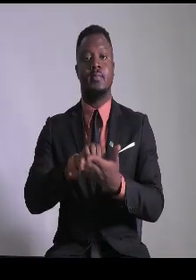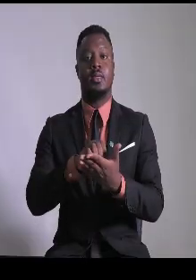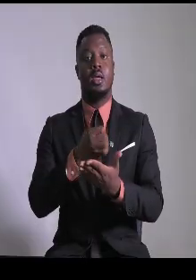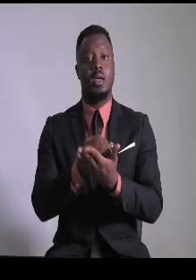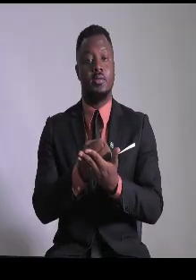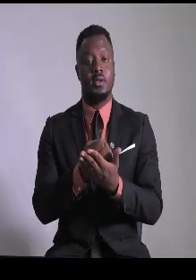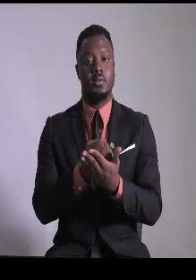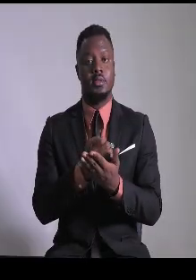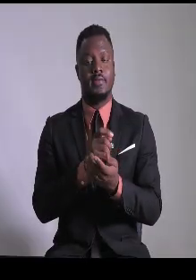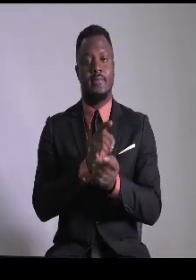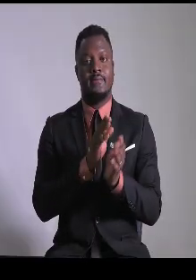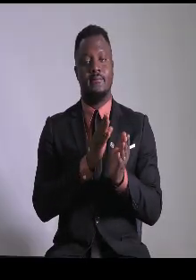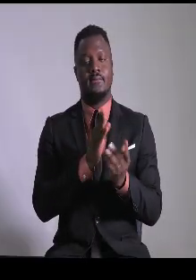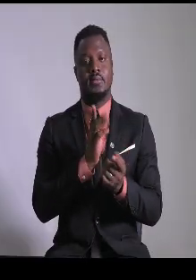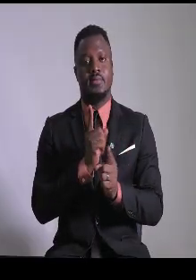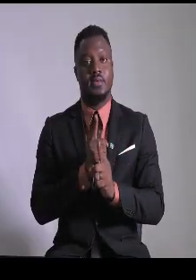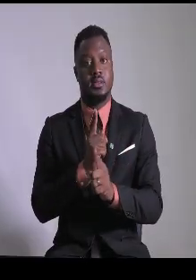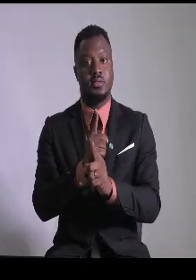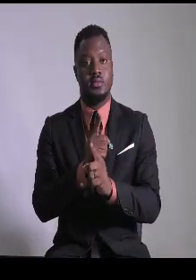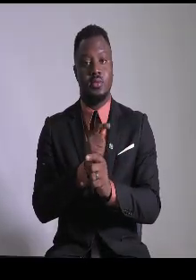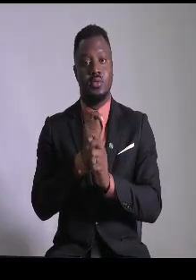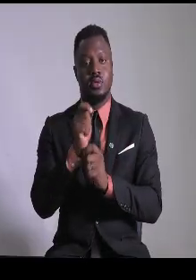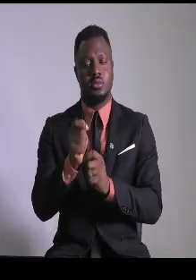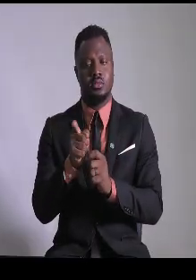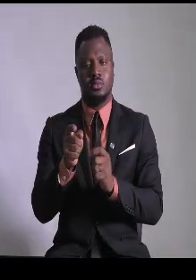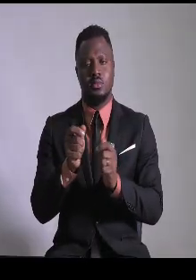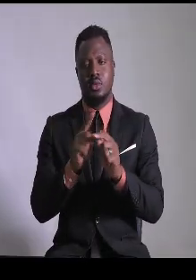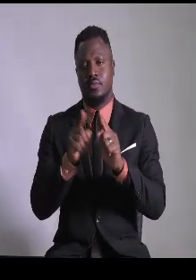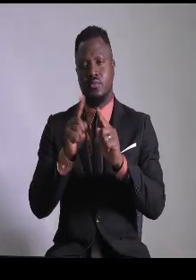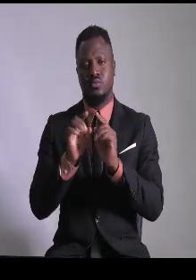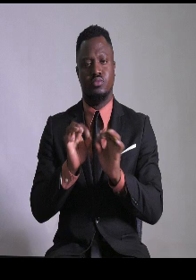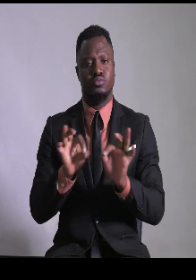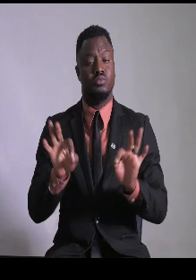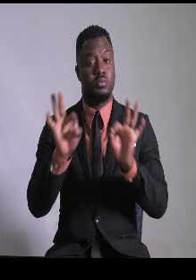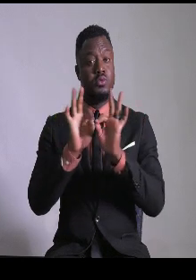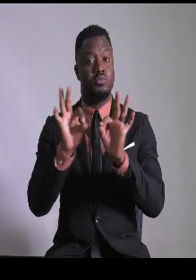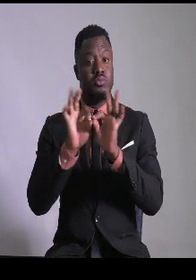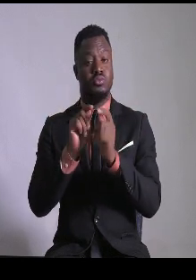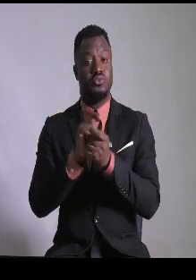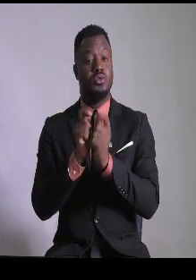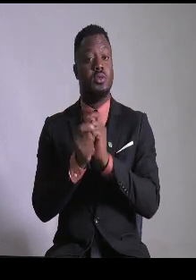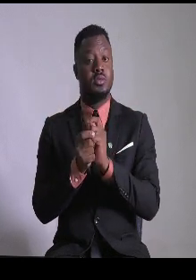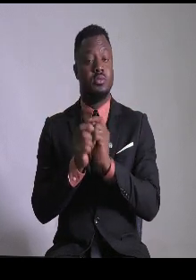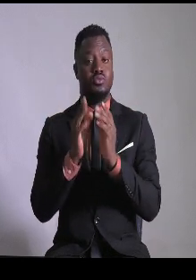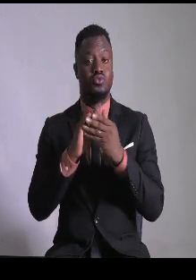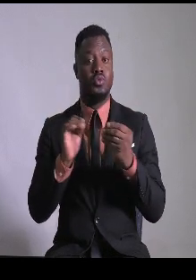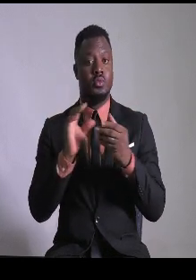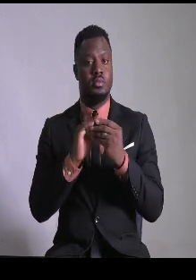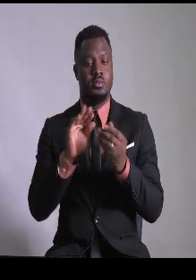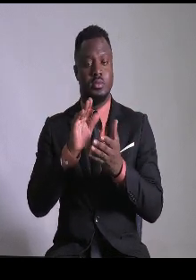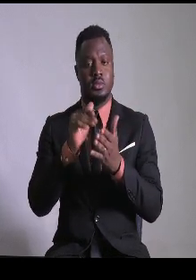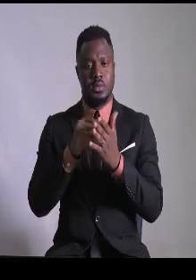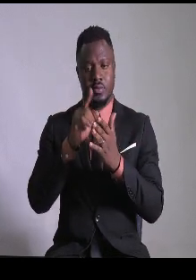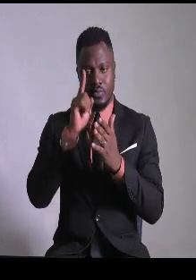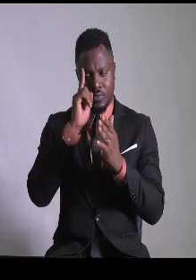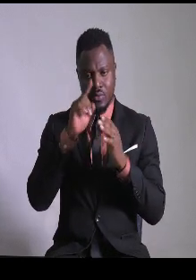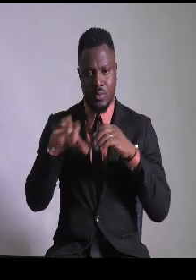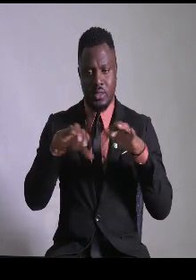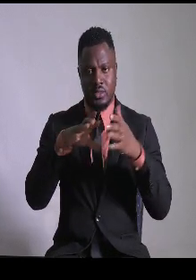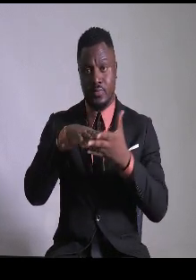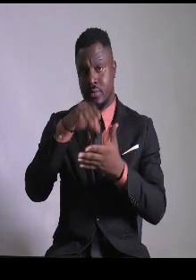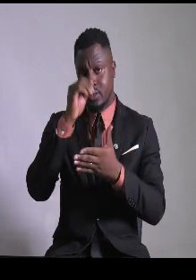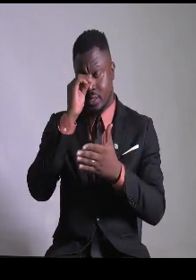Evidence and Effectiveness Grants. Most Significant Change Story. Center for Active Learning and